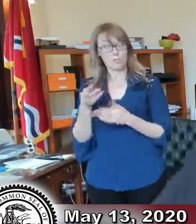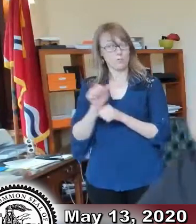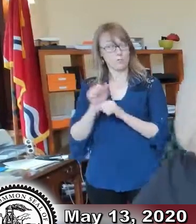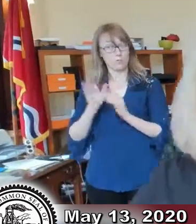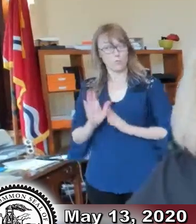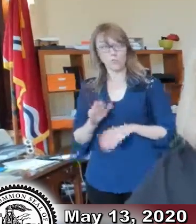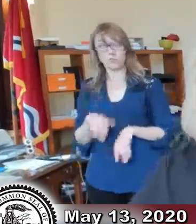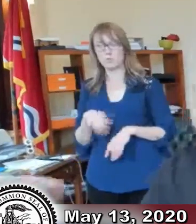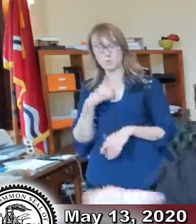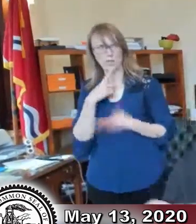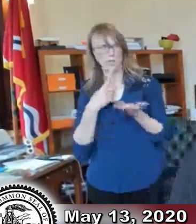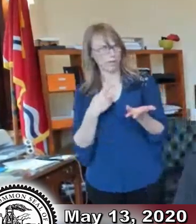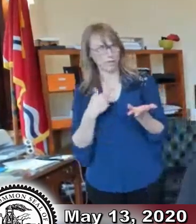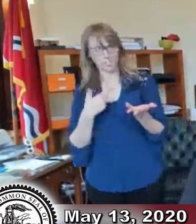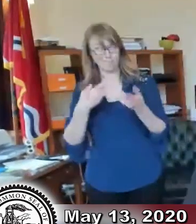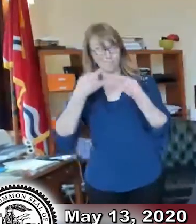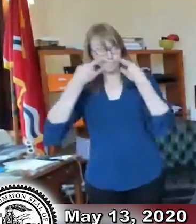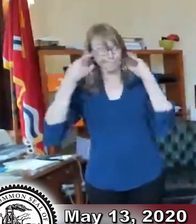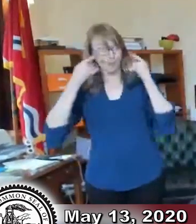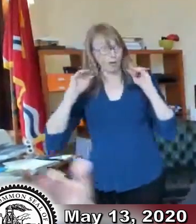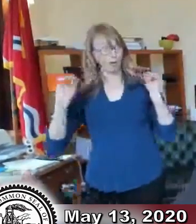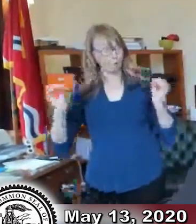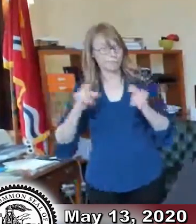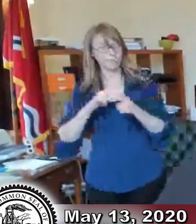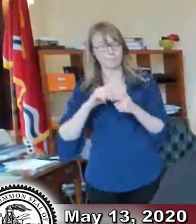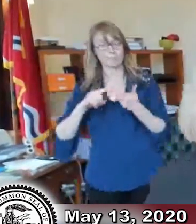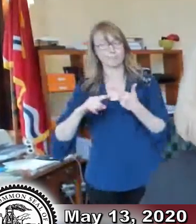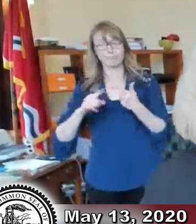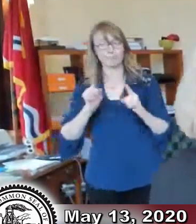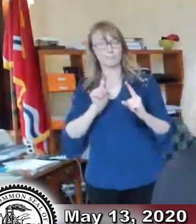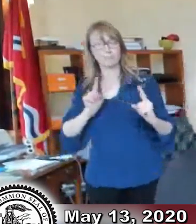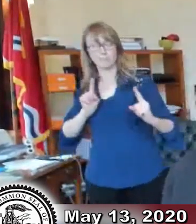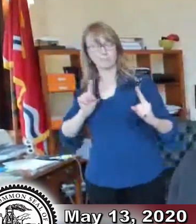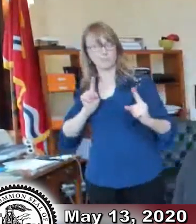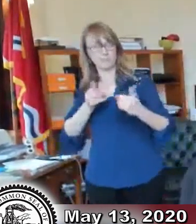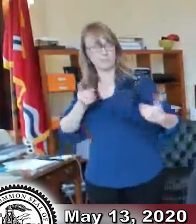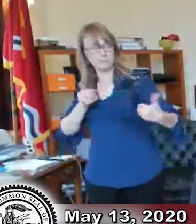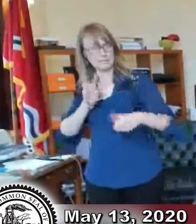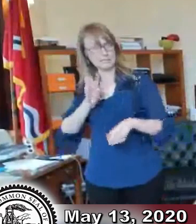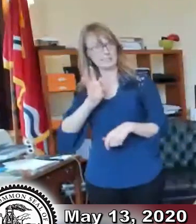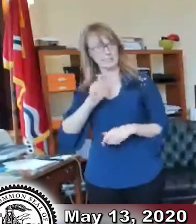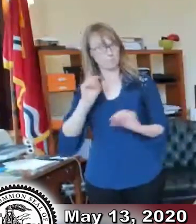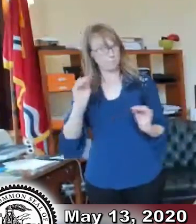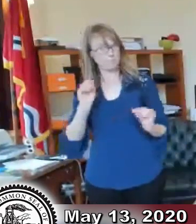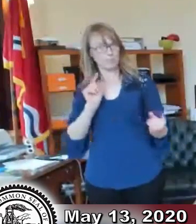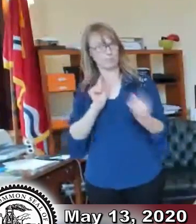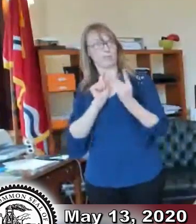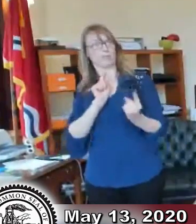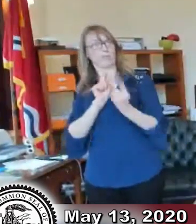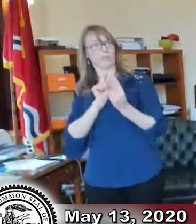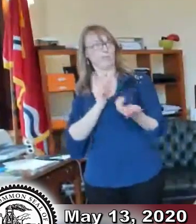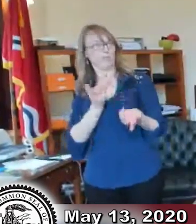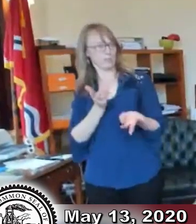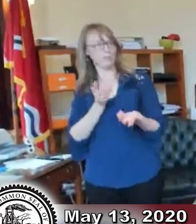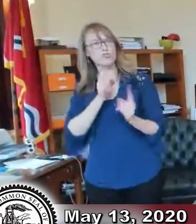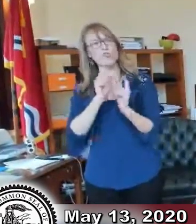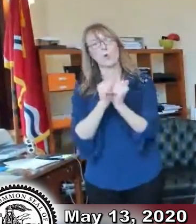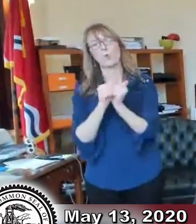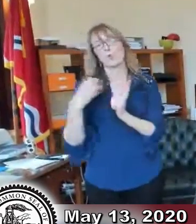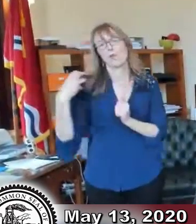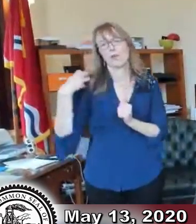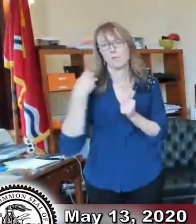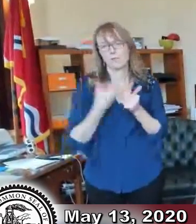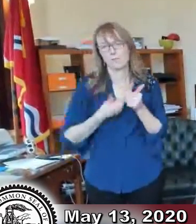a mask, or I can't stay 6 feet apart, or, it's always best to first, I think, talk